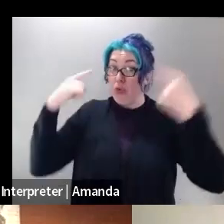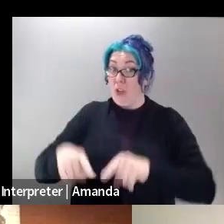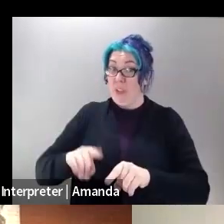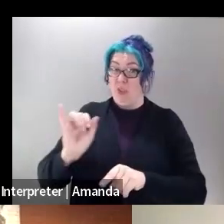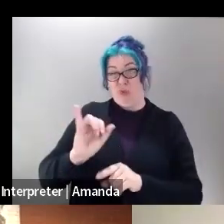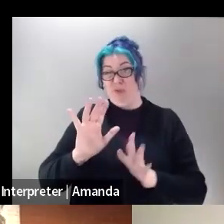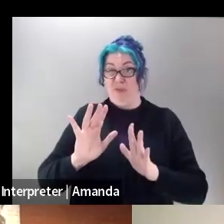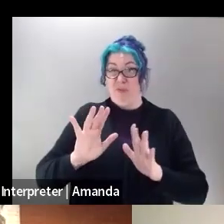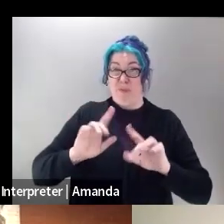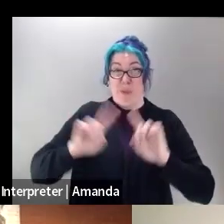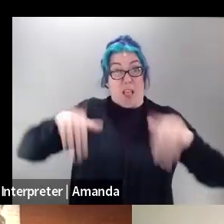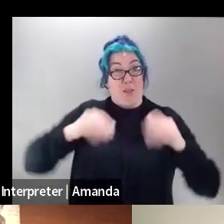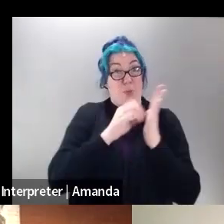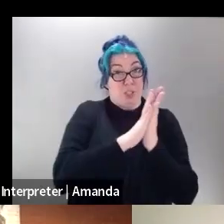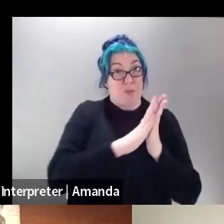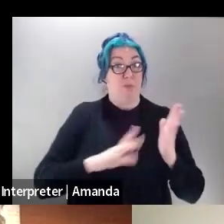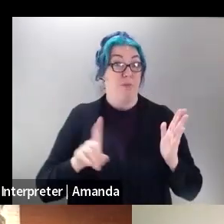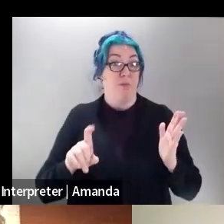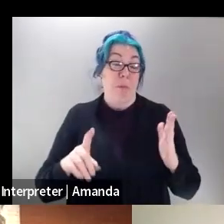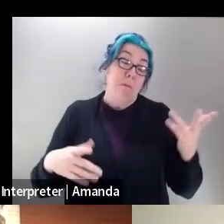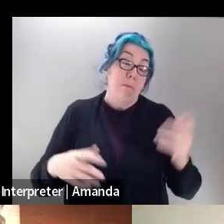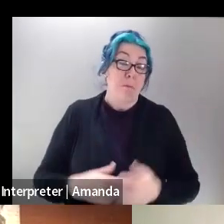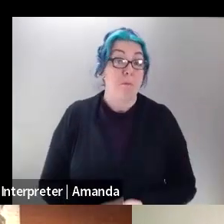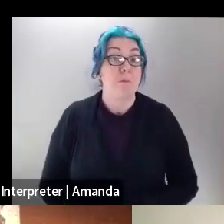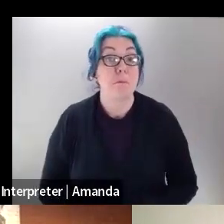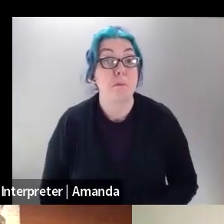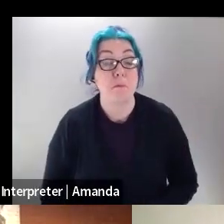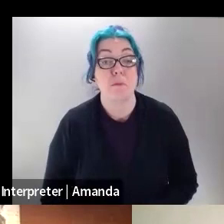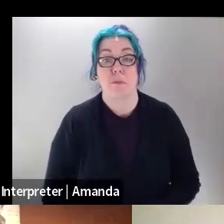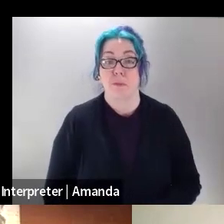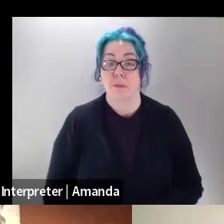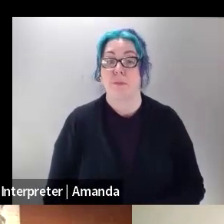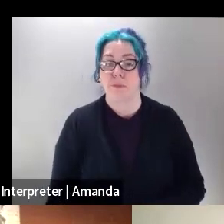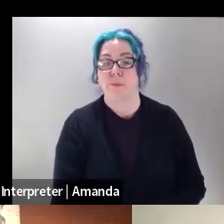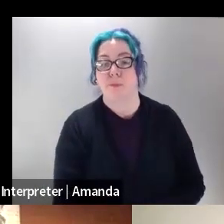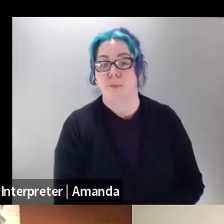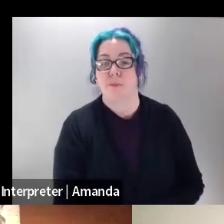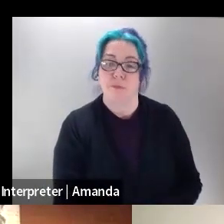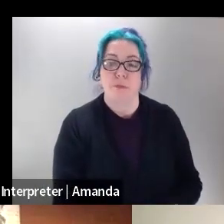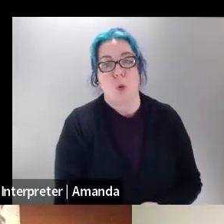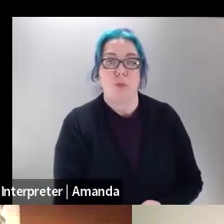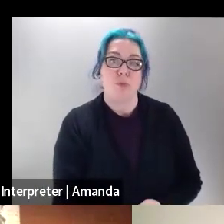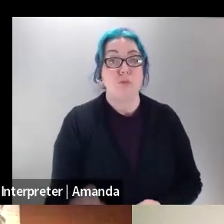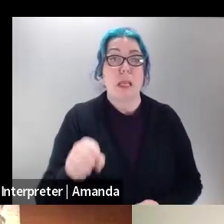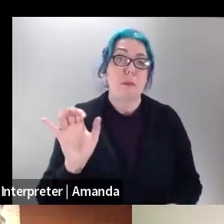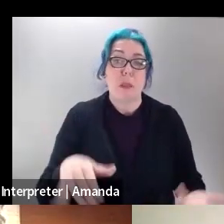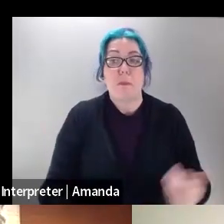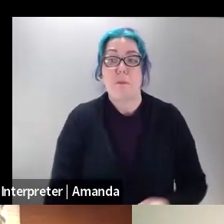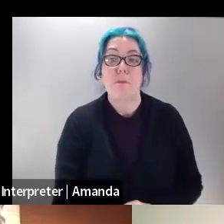then I'm happy. Uh, there, so yeah, I'll leave it at that.